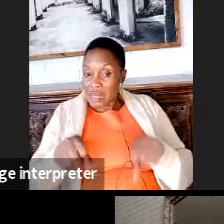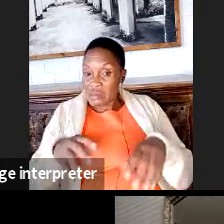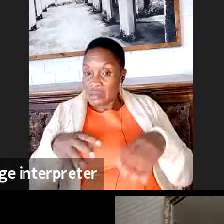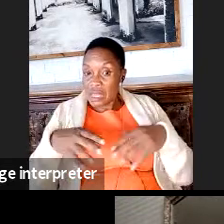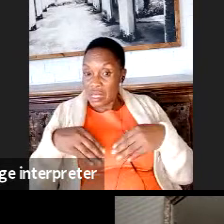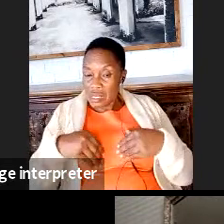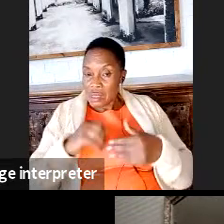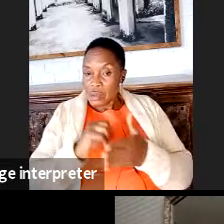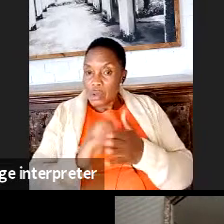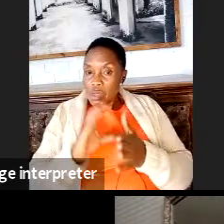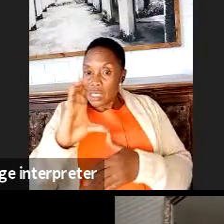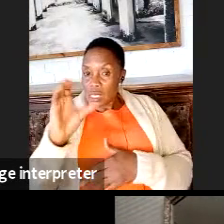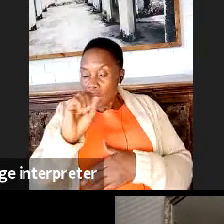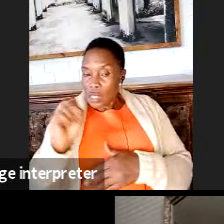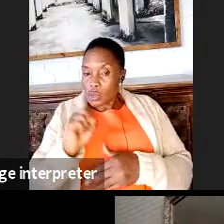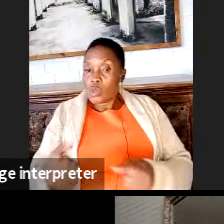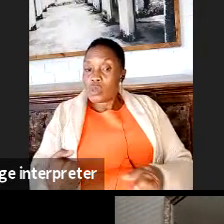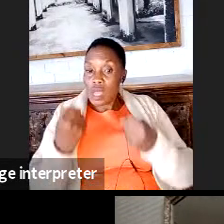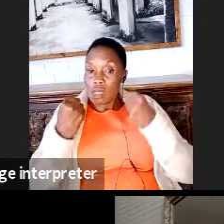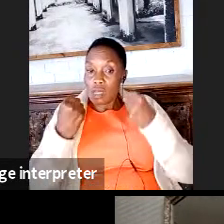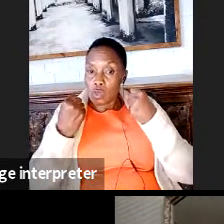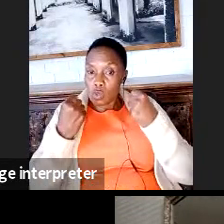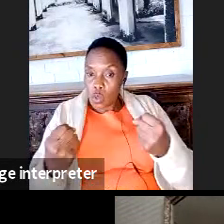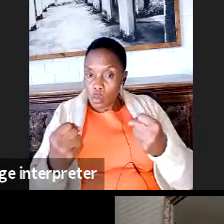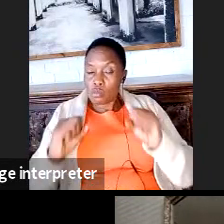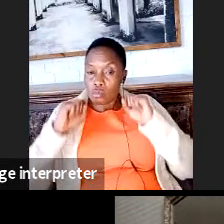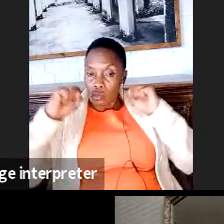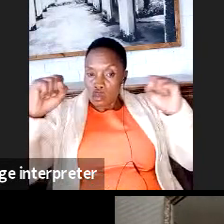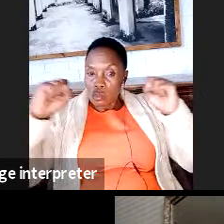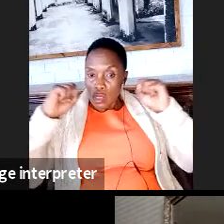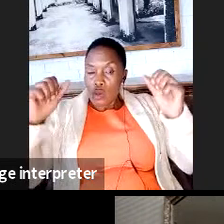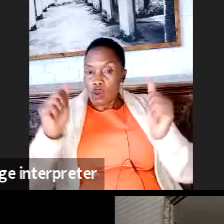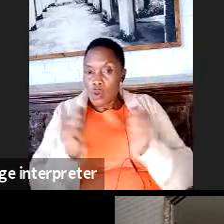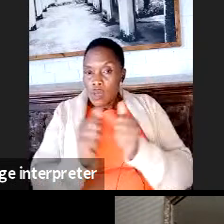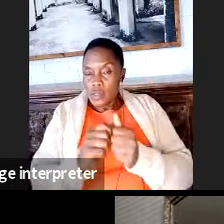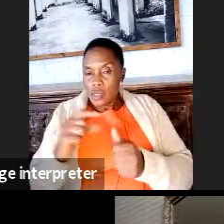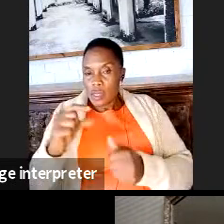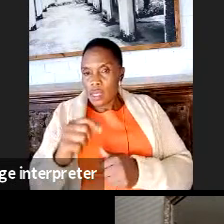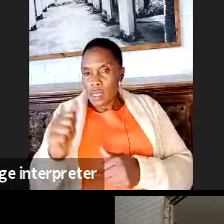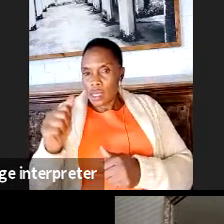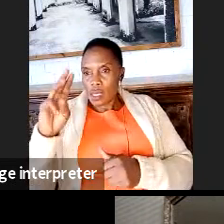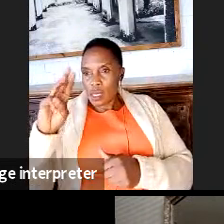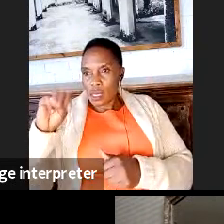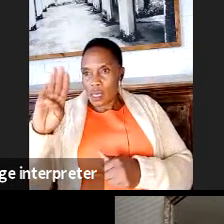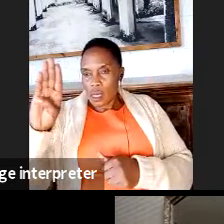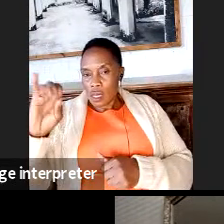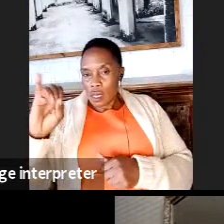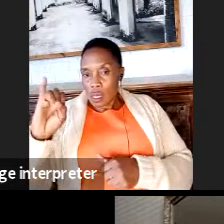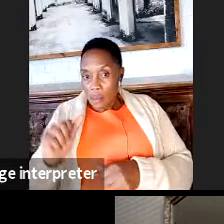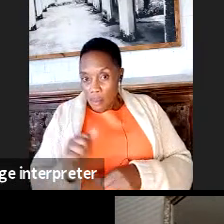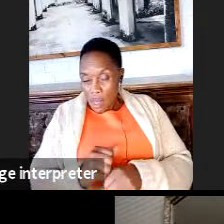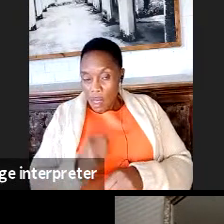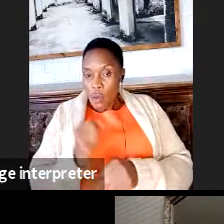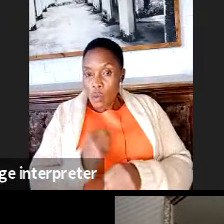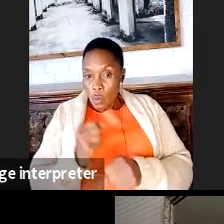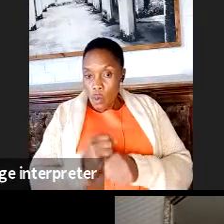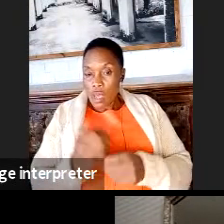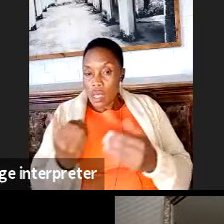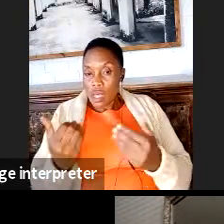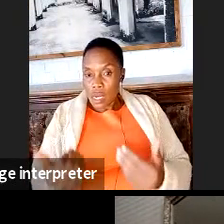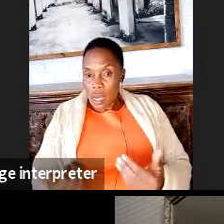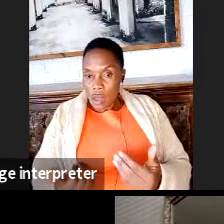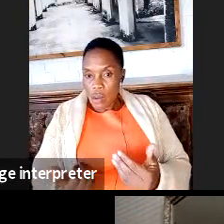CSOs engaged in the National Assemblies to do this. So with the Gambia, that is what we're working on right now, especially that the